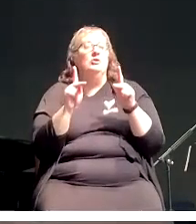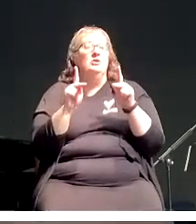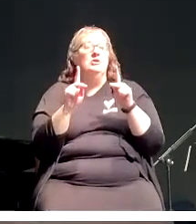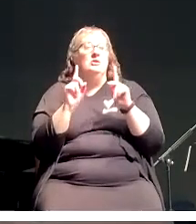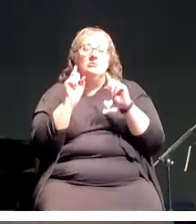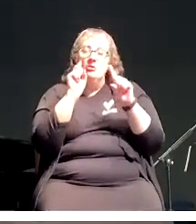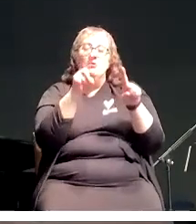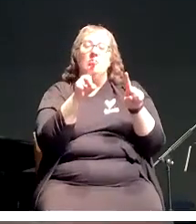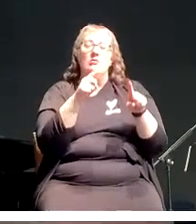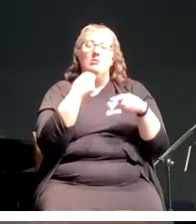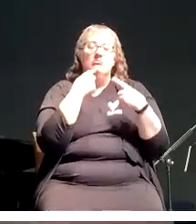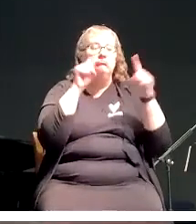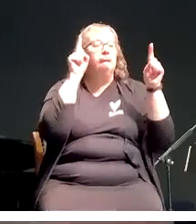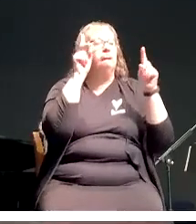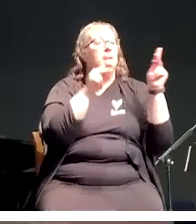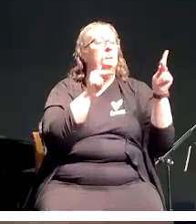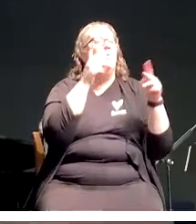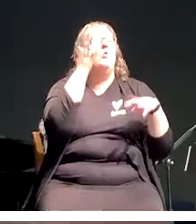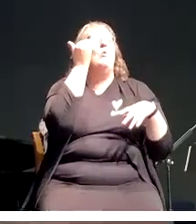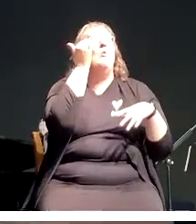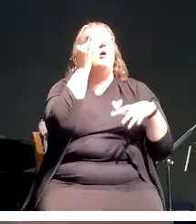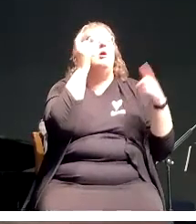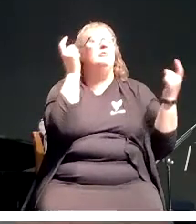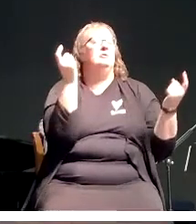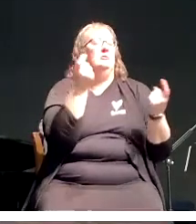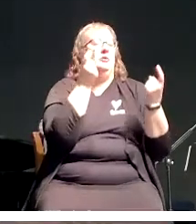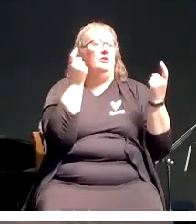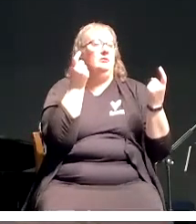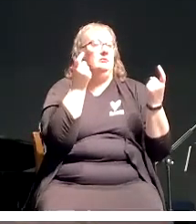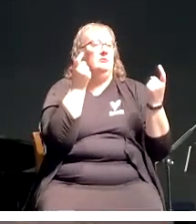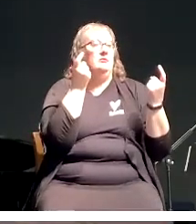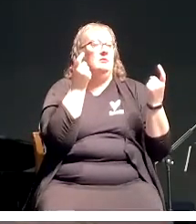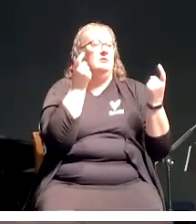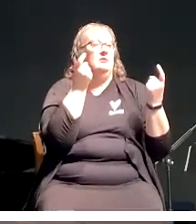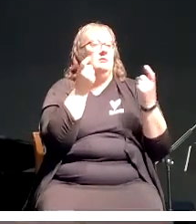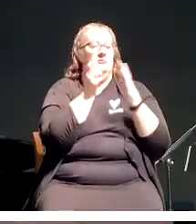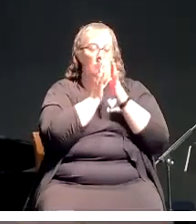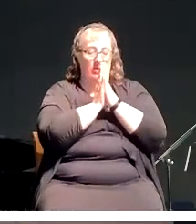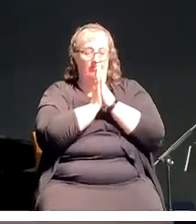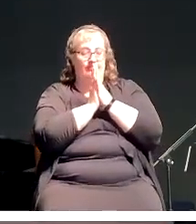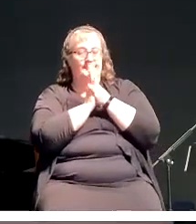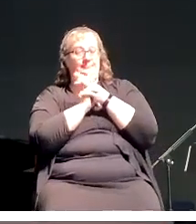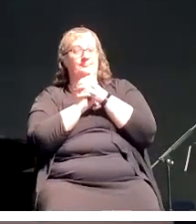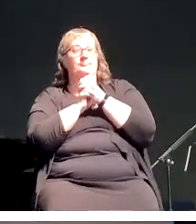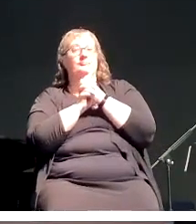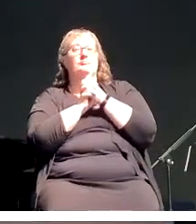and tell people why we need to be celebrating. Let's go ahead and pray.